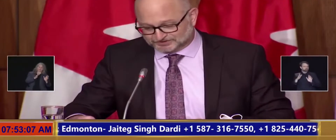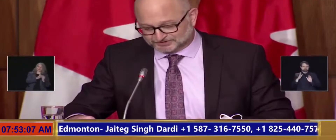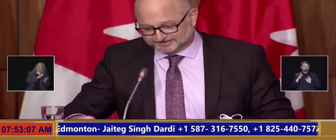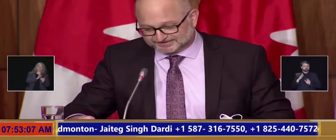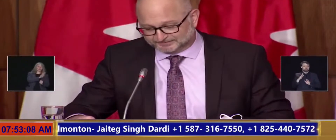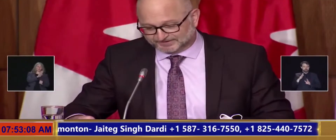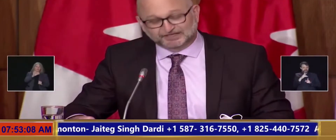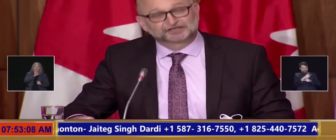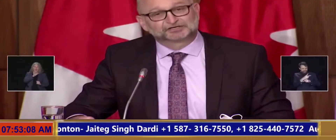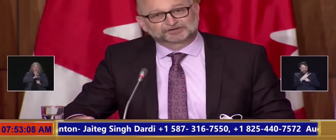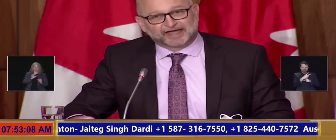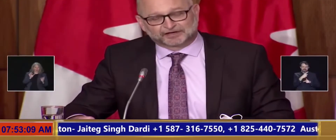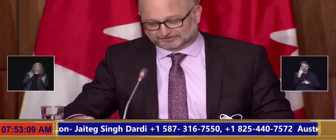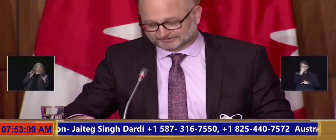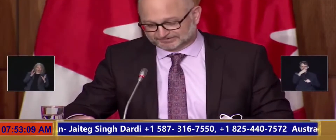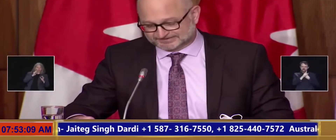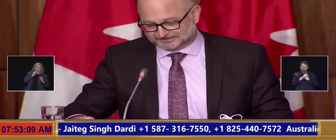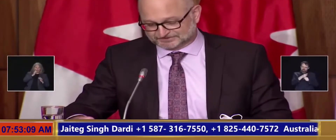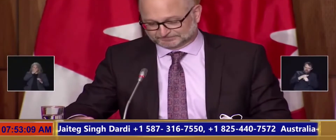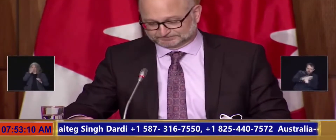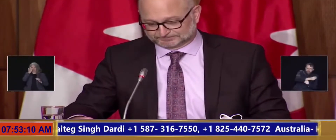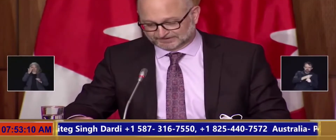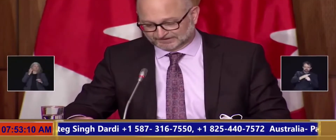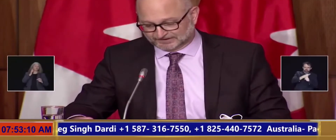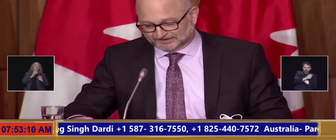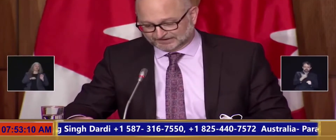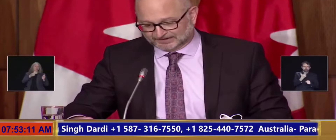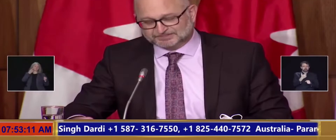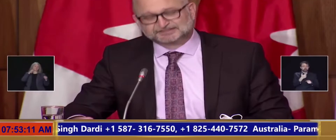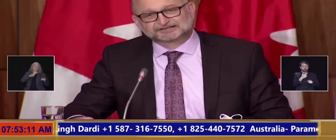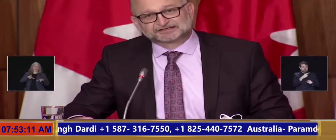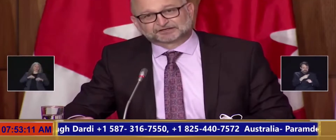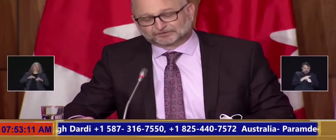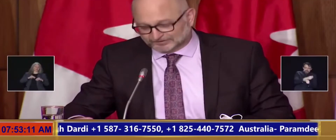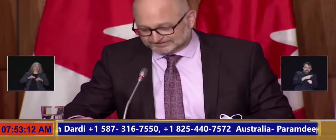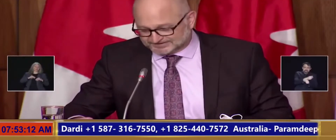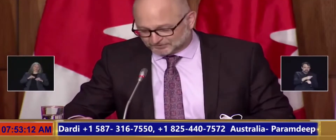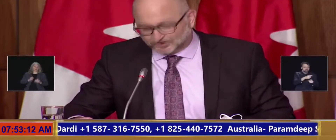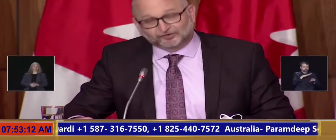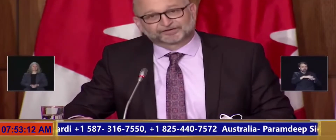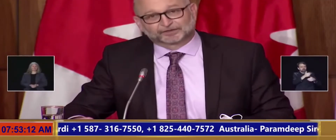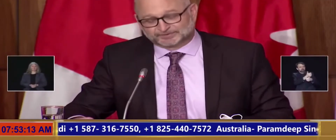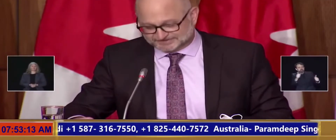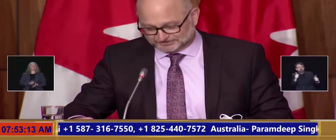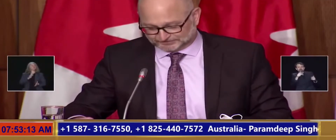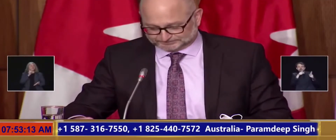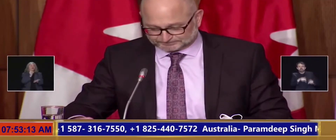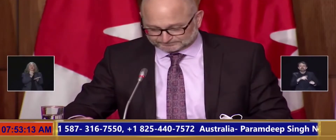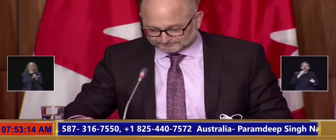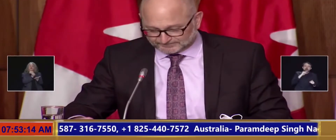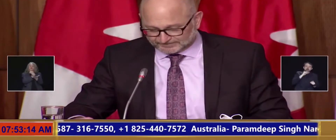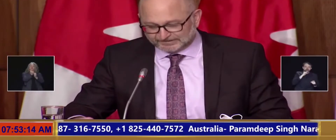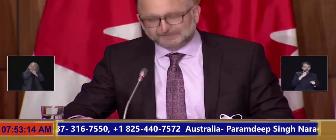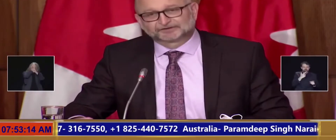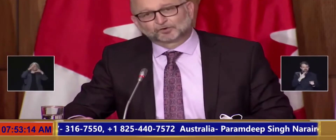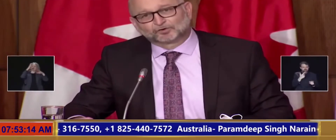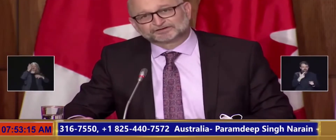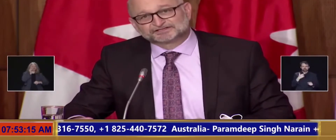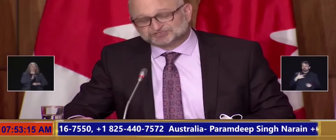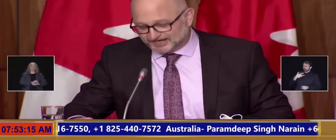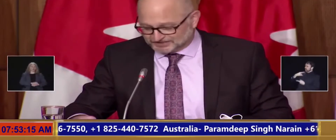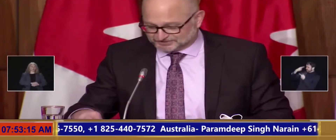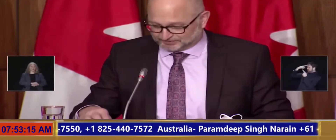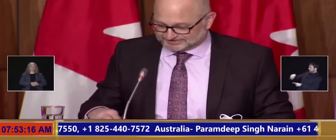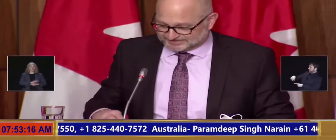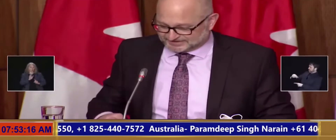age, torture is something you cannot consent to. Just consider what these so-called therapies do. Their goal